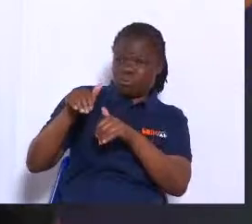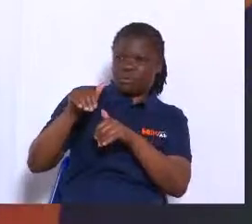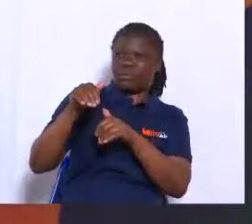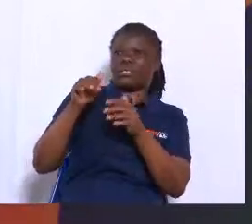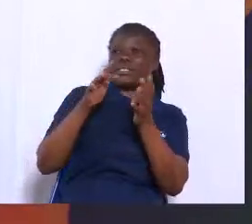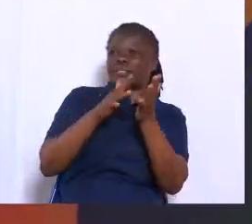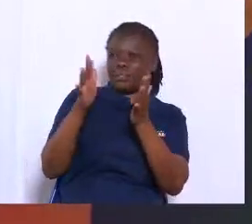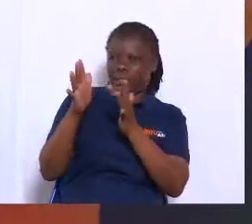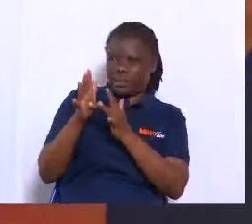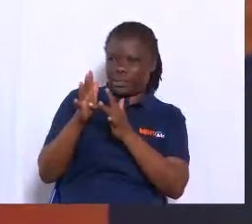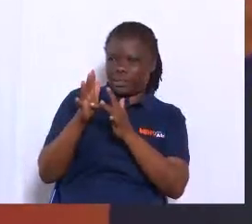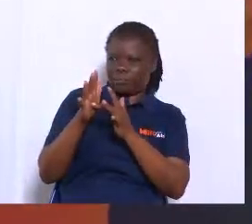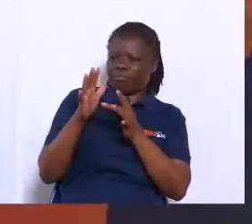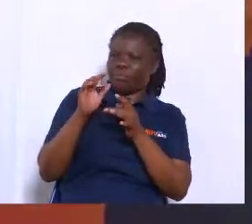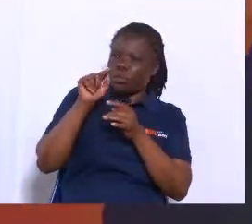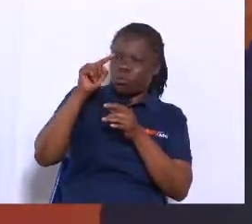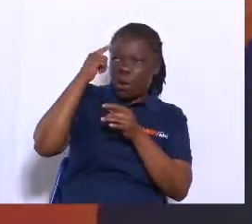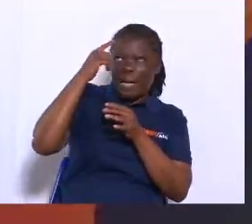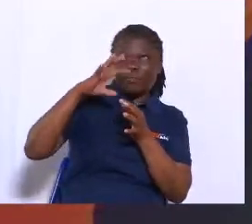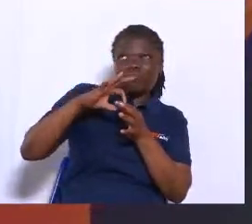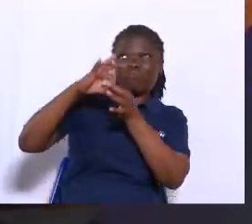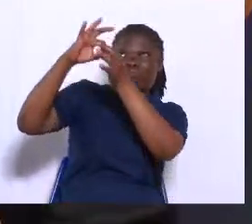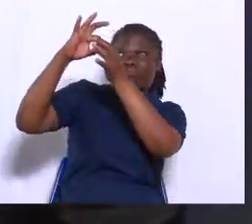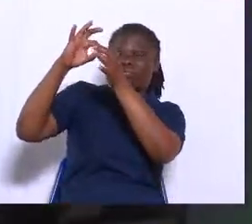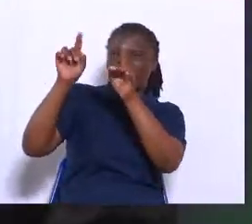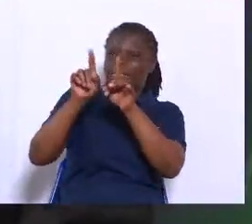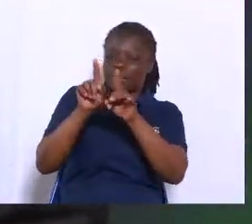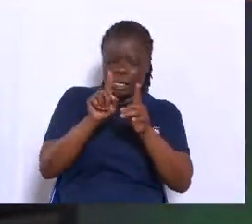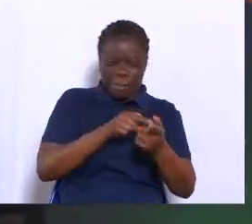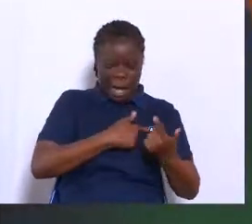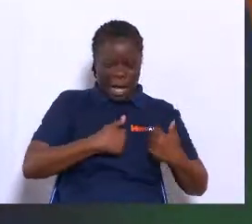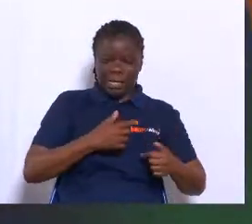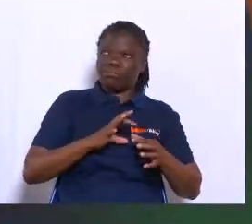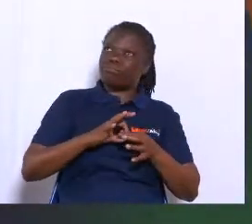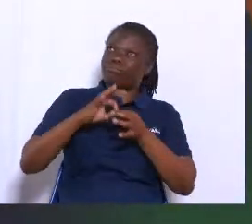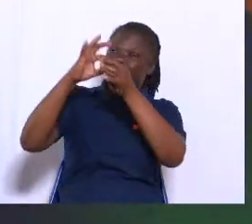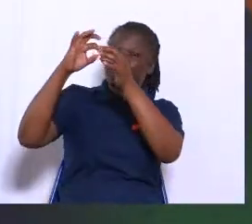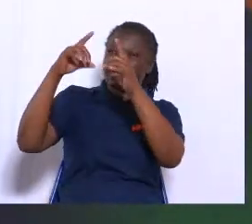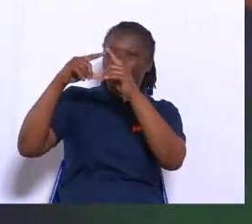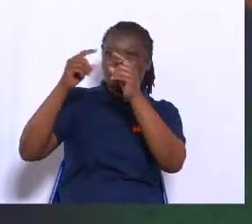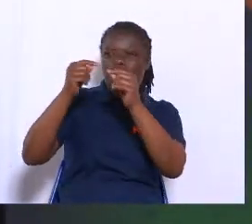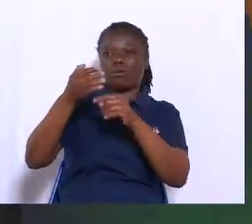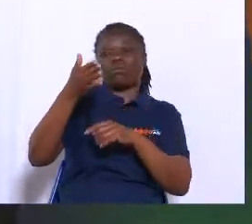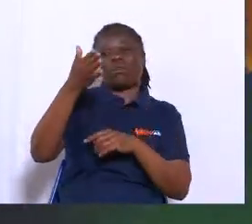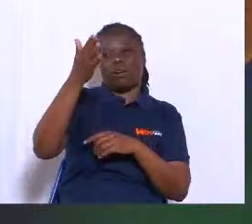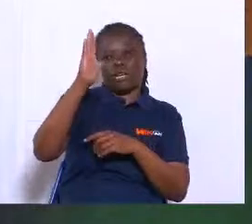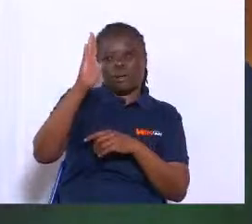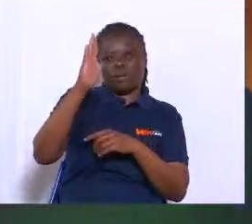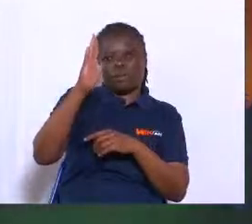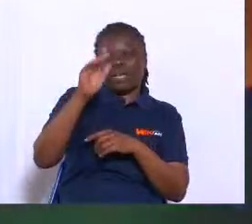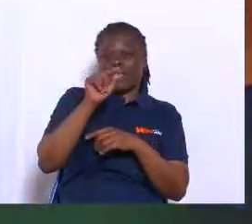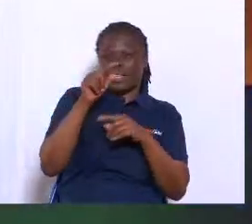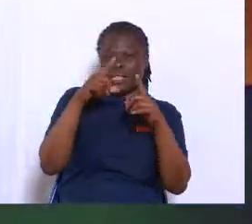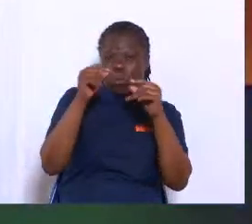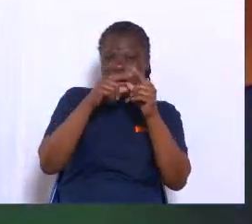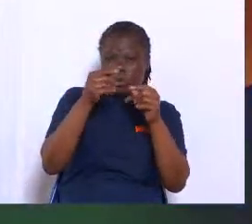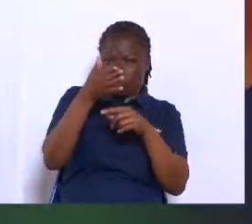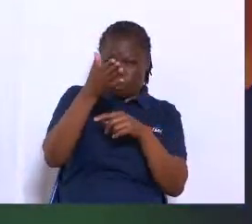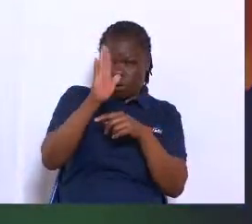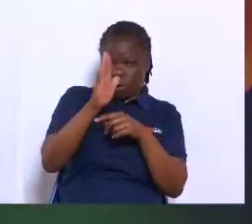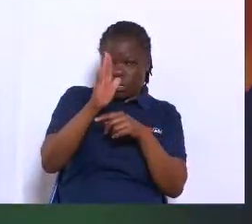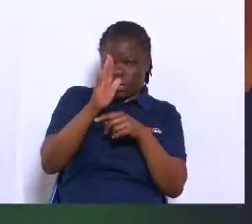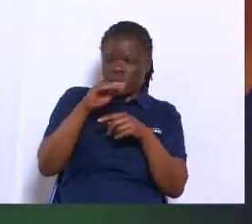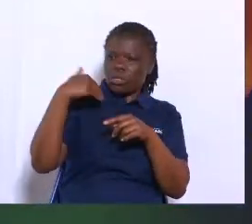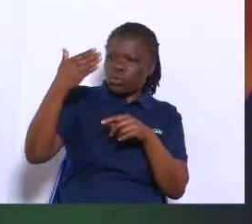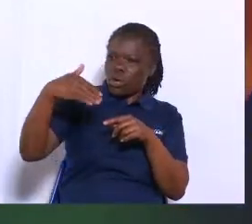your minds and hearts anchored in the Word of God. Is the Word of God your